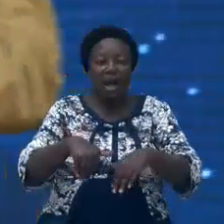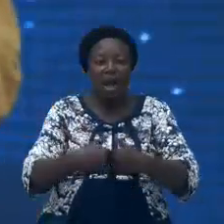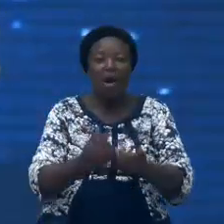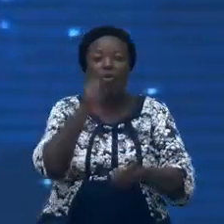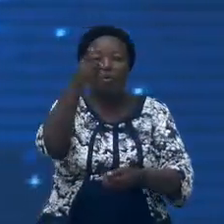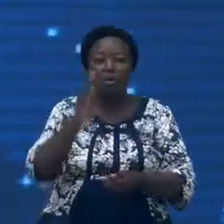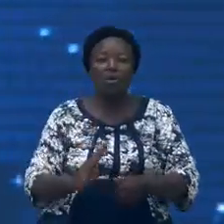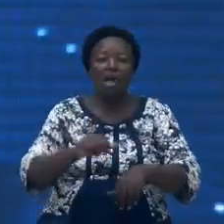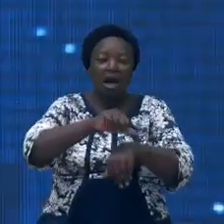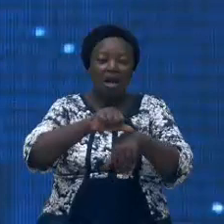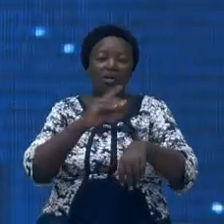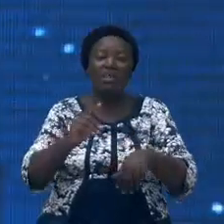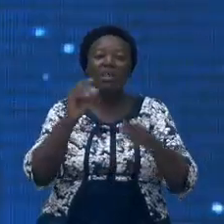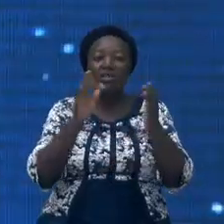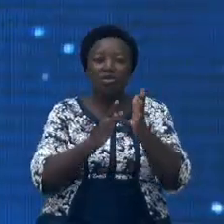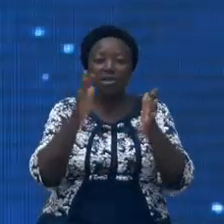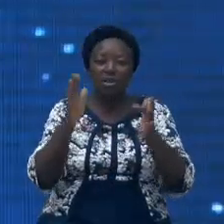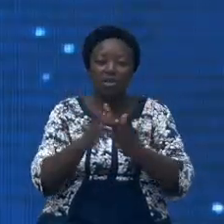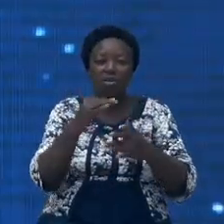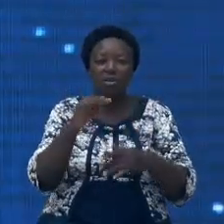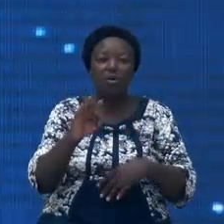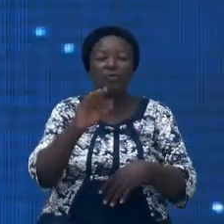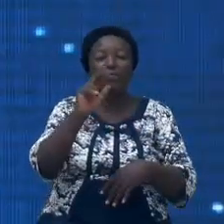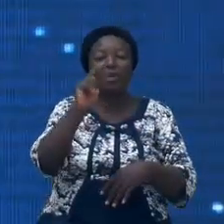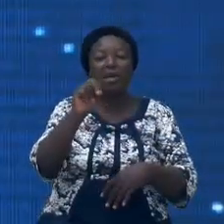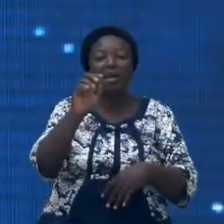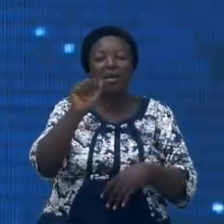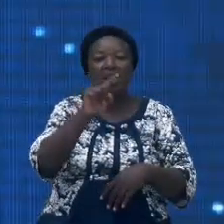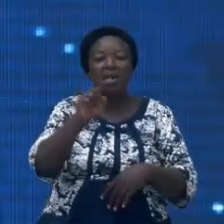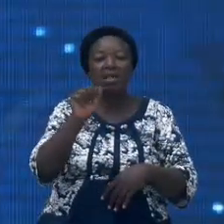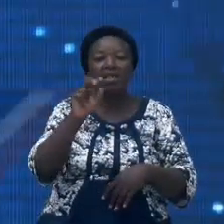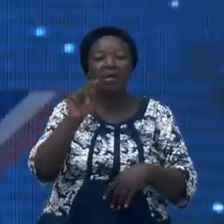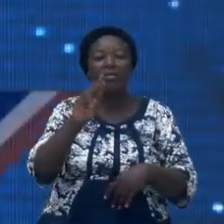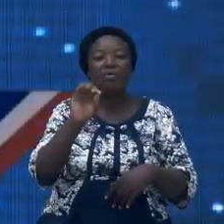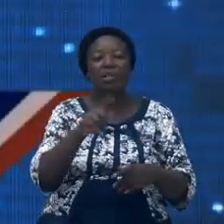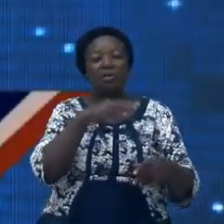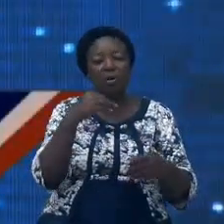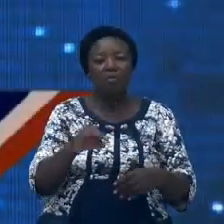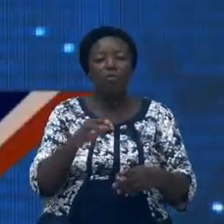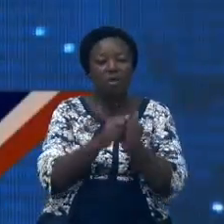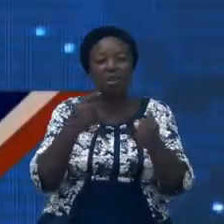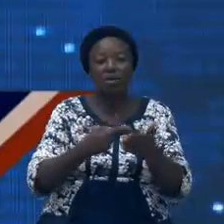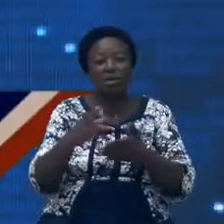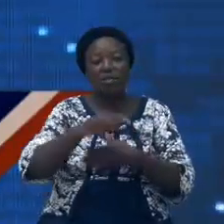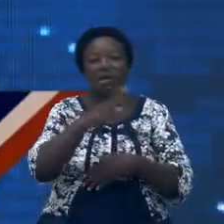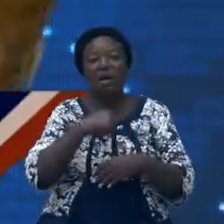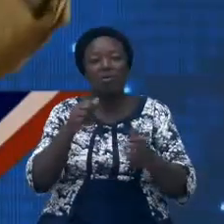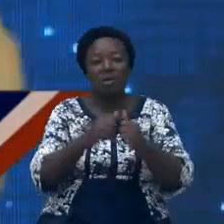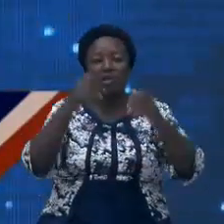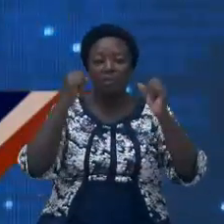anointed that's the anointing how gorge anointed jesus of nazareth was the holy